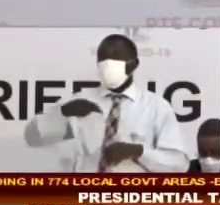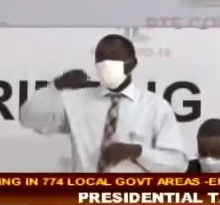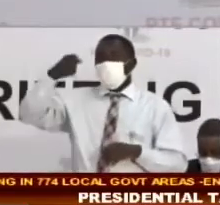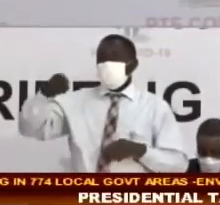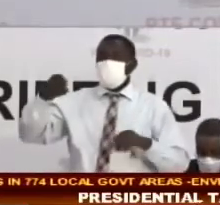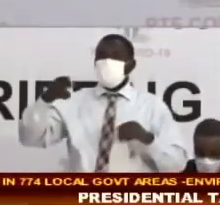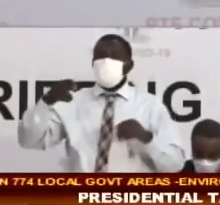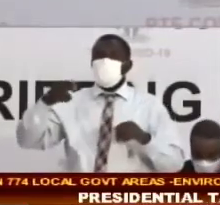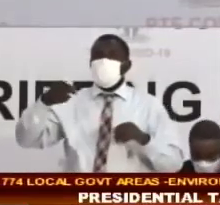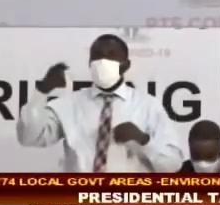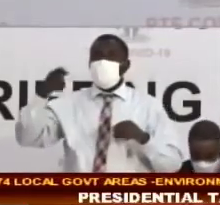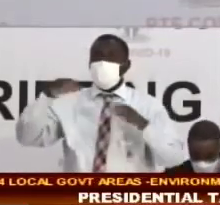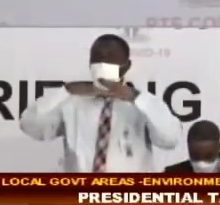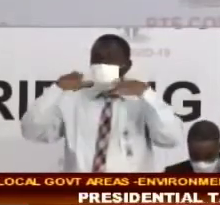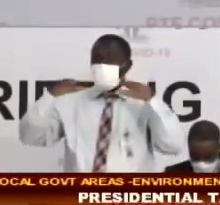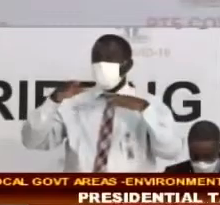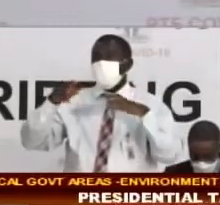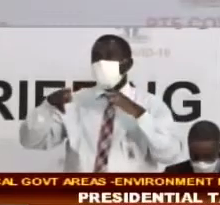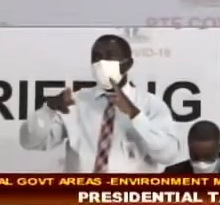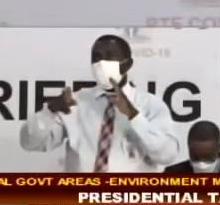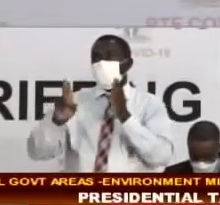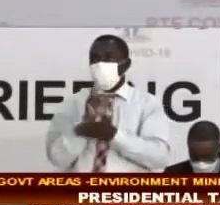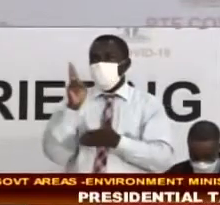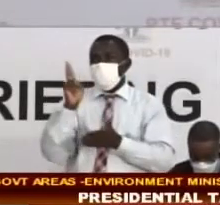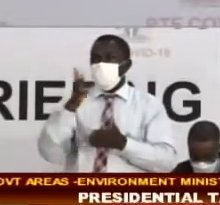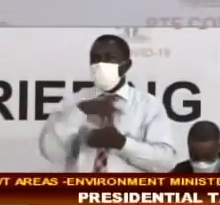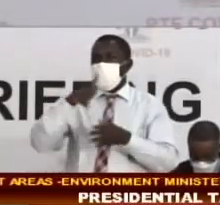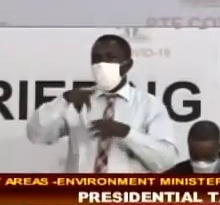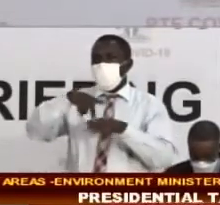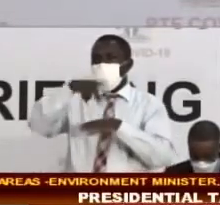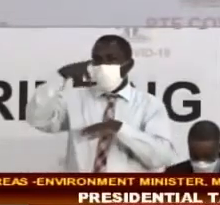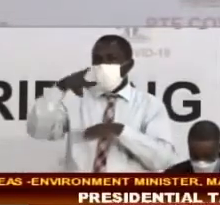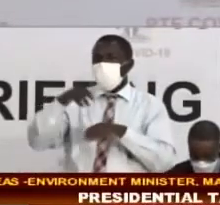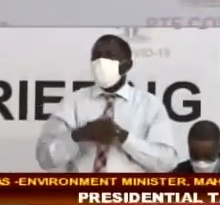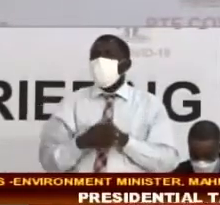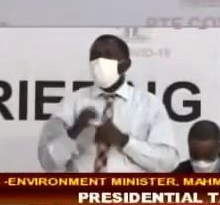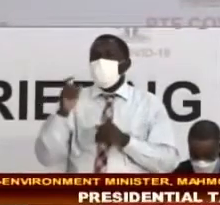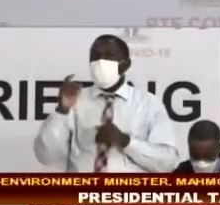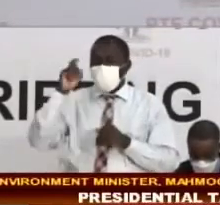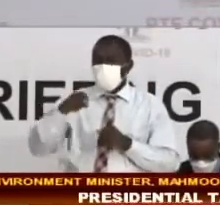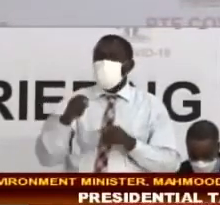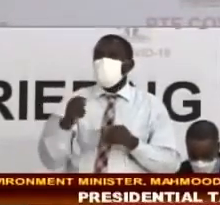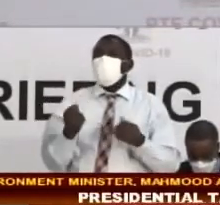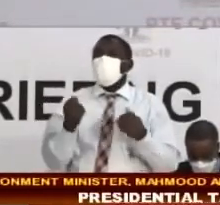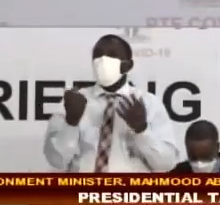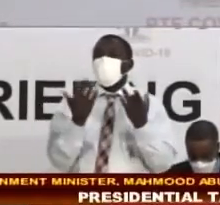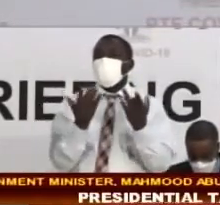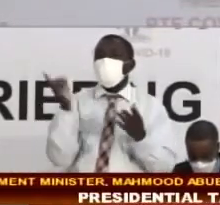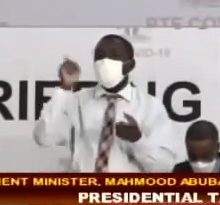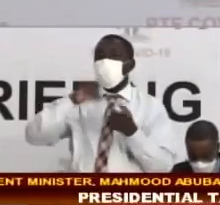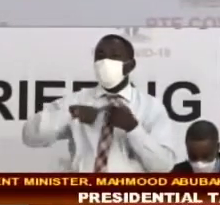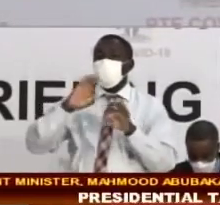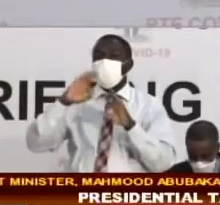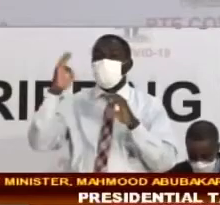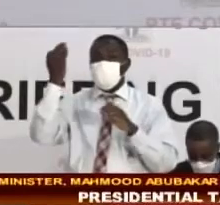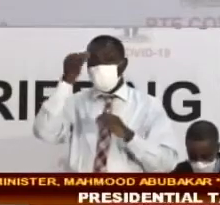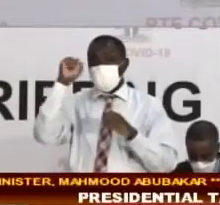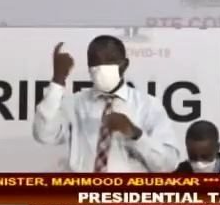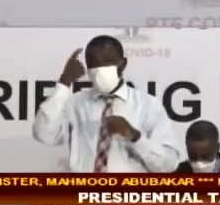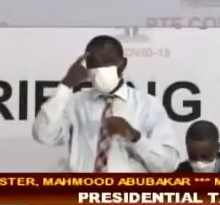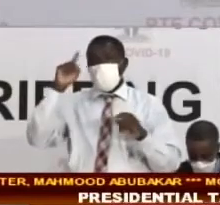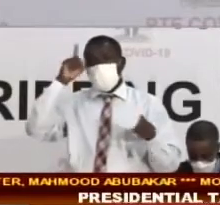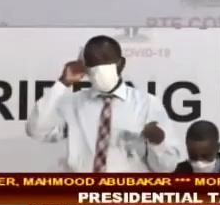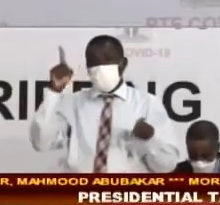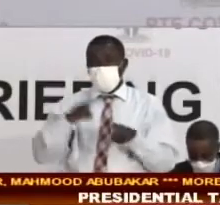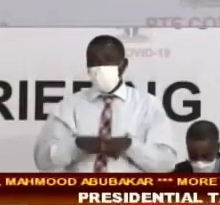tertiary universities and polytechnics, and they will also have to wait until when the federal government has agreed on when